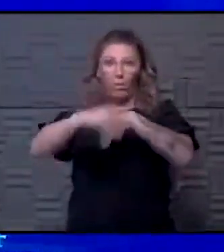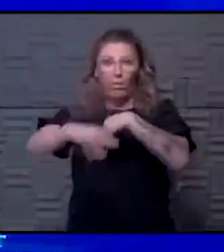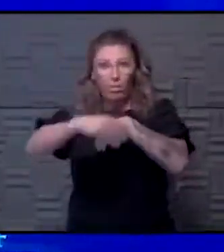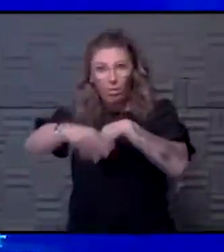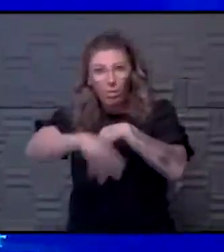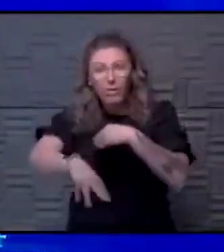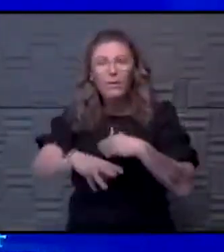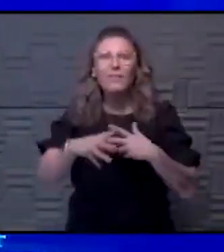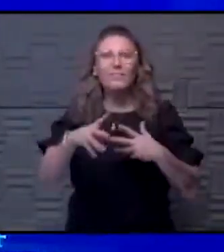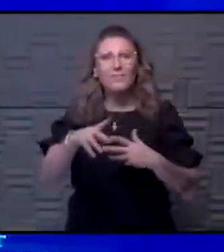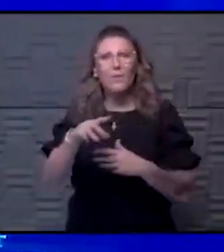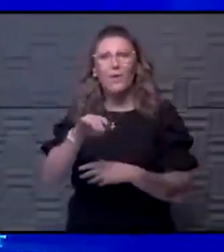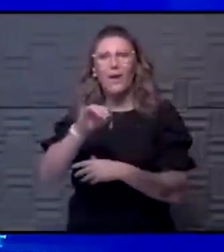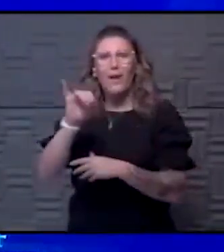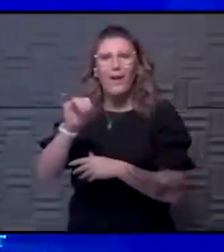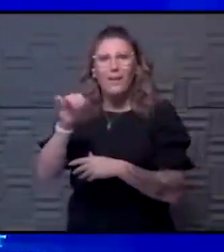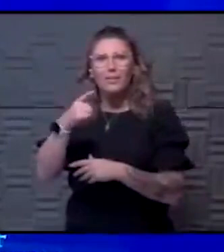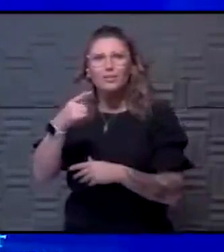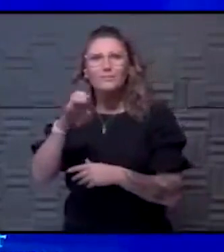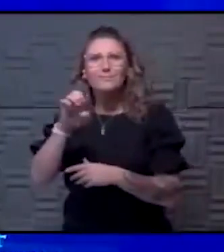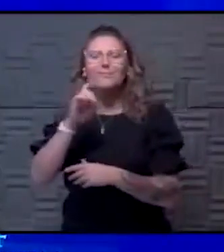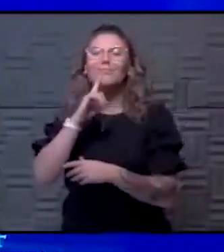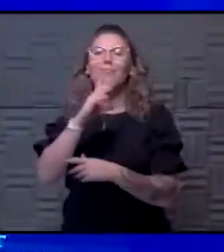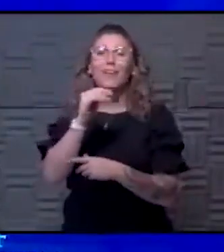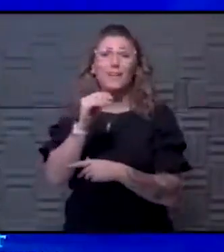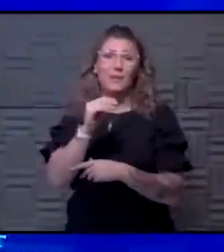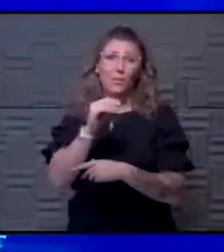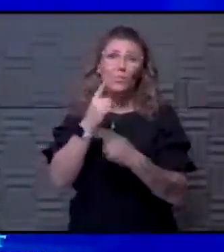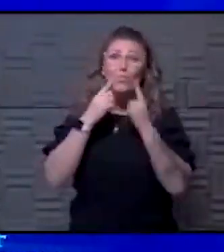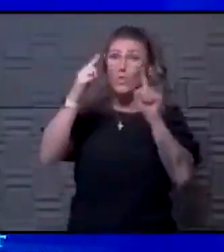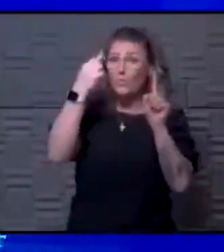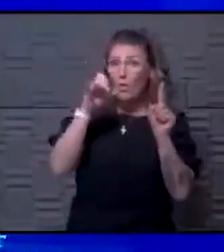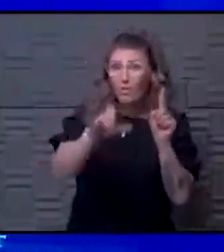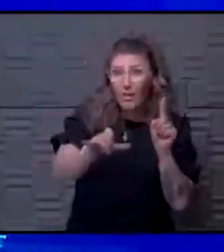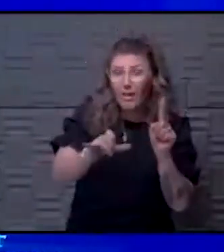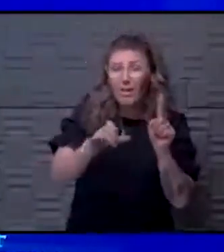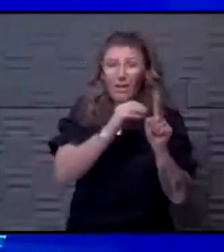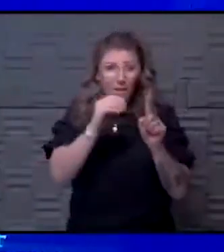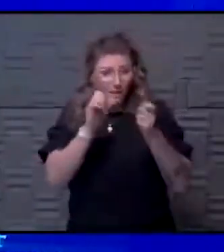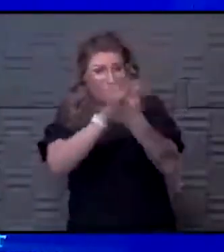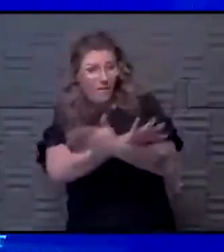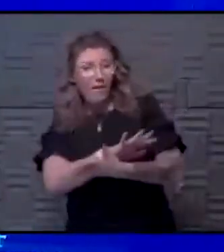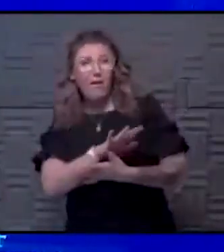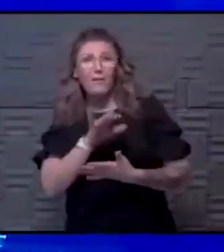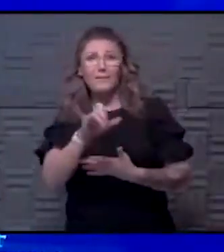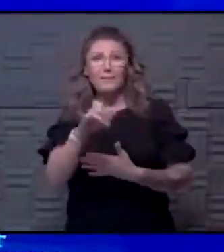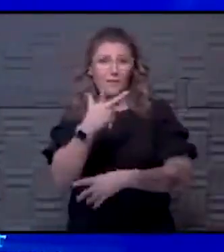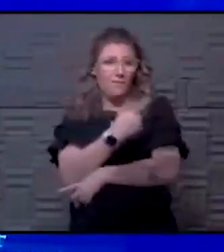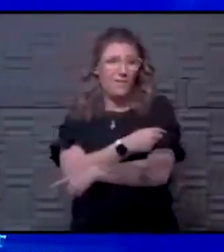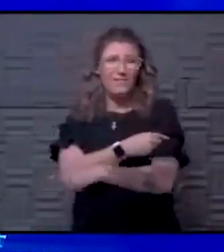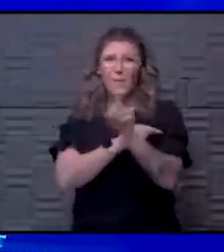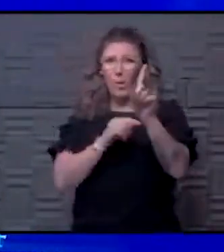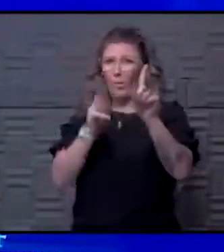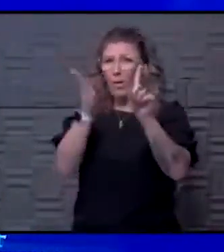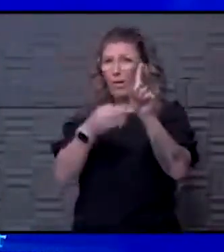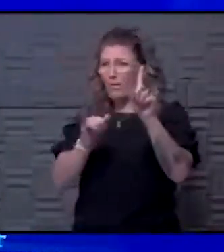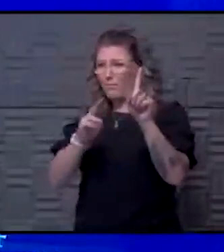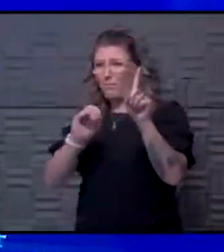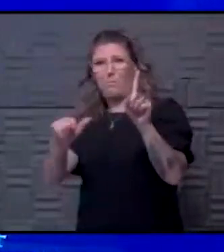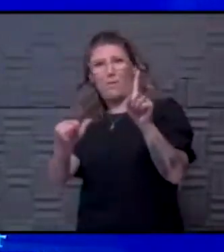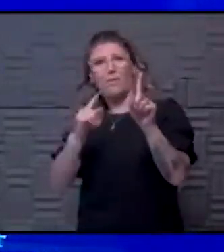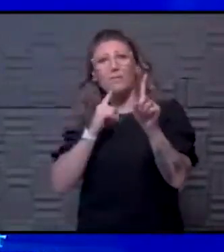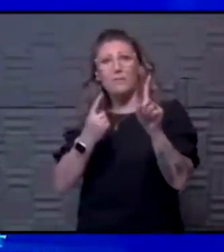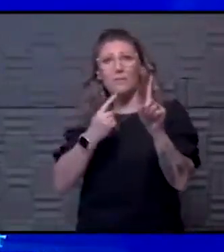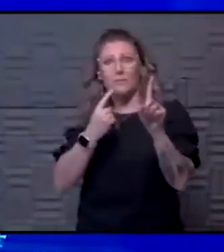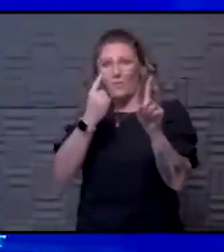IVIG, which tends to work in ITP. And if that's the case for vaccine-caused ITP, even at a 1 in a million, we now know what we need to